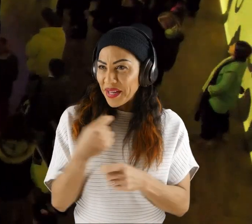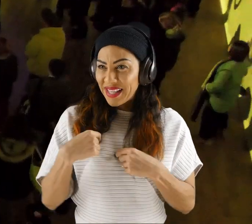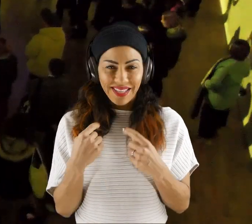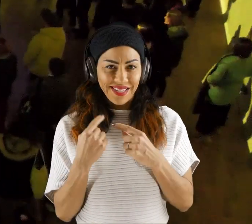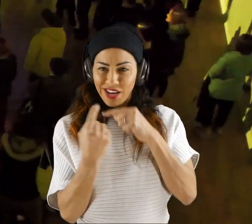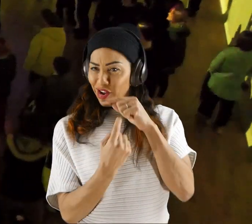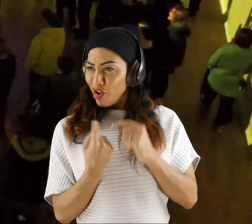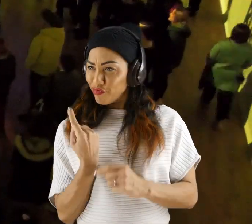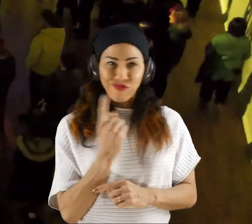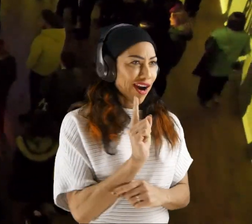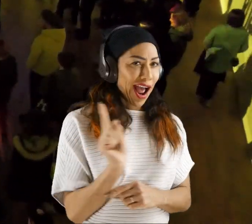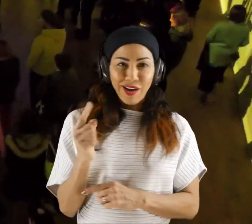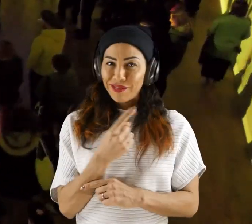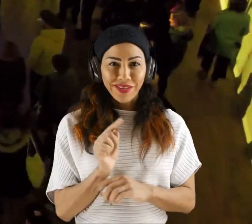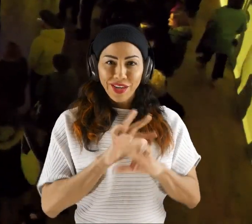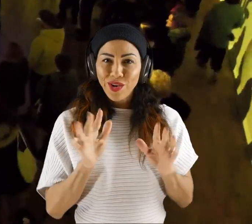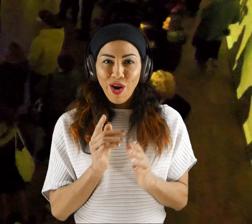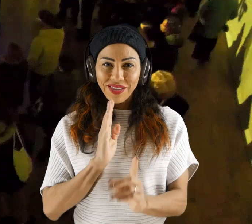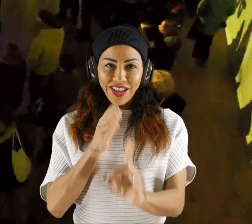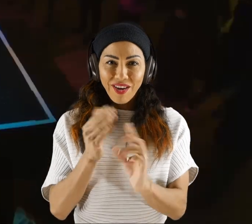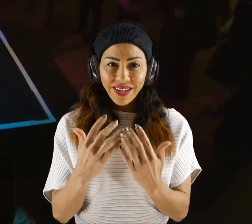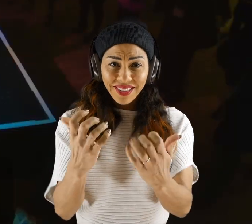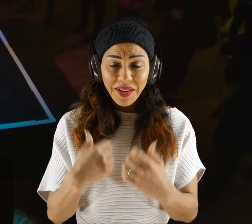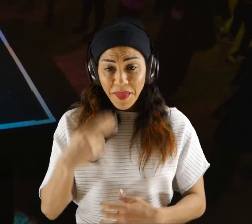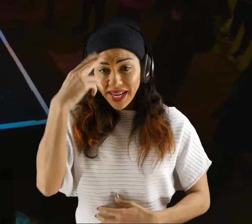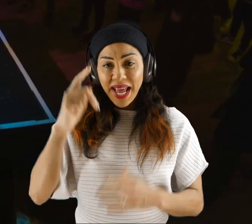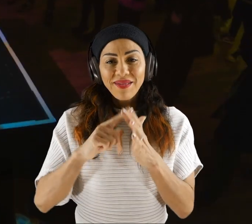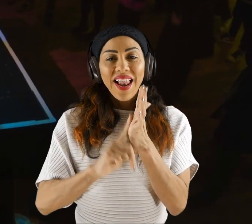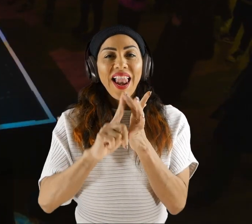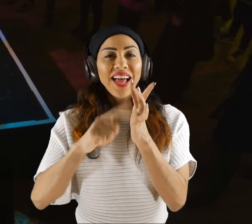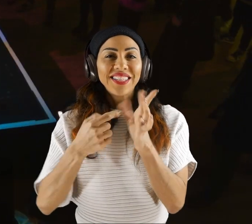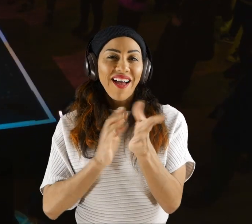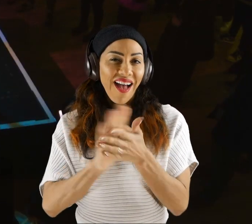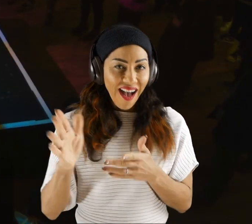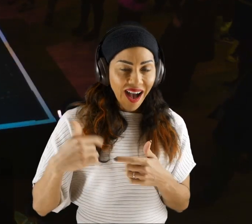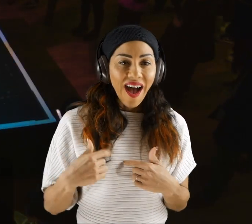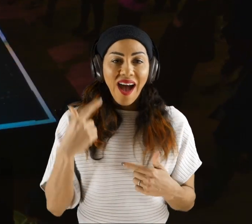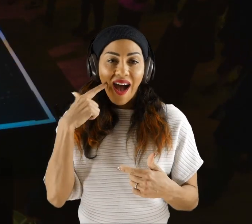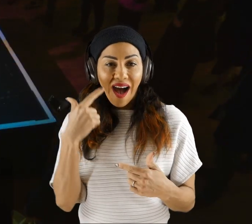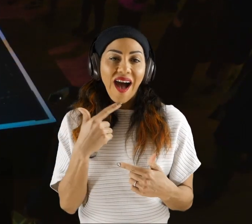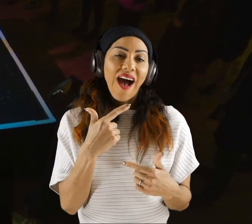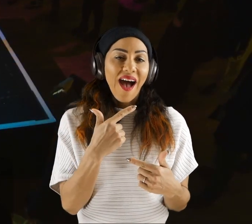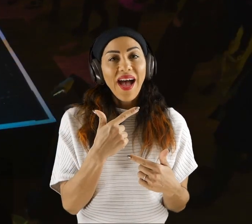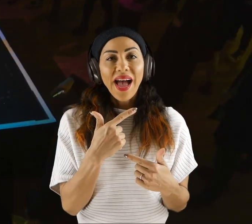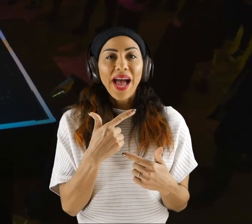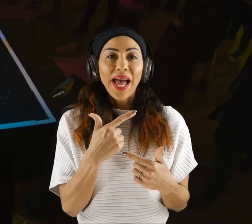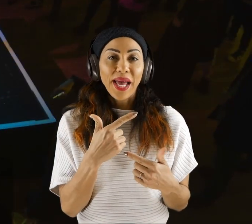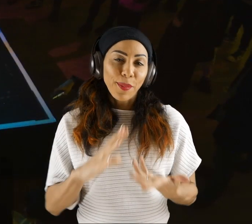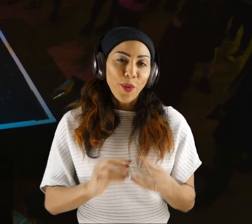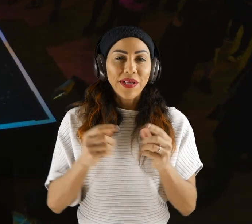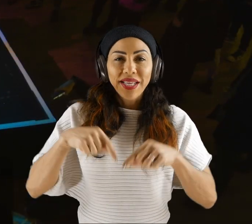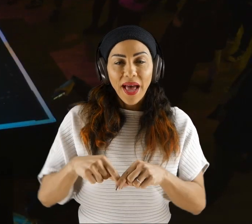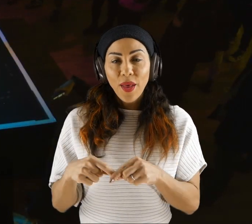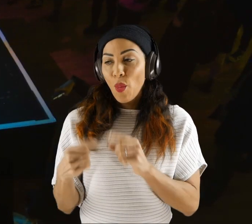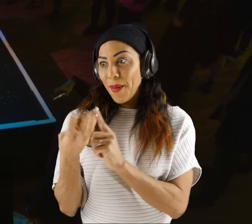this in the round instead of direct. Anyway, my name's Elijah. I helped put this together with a big team, which